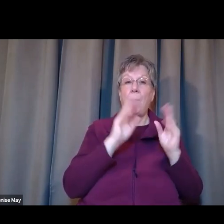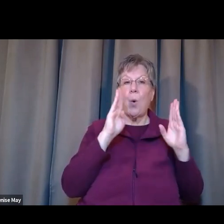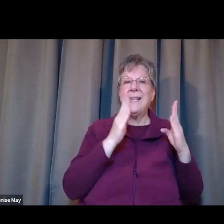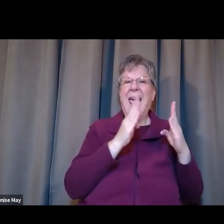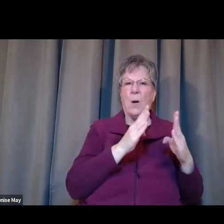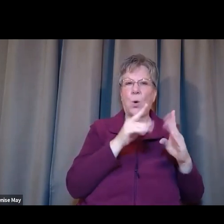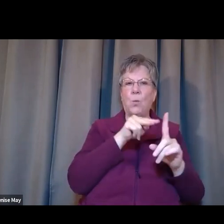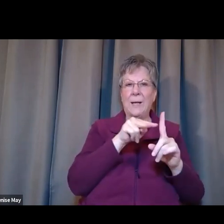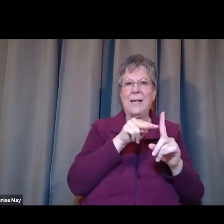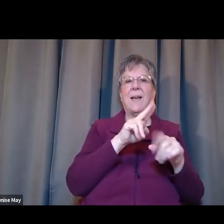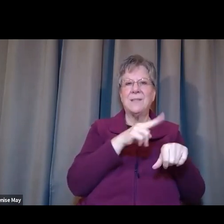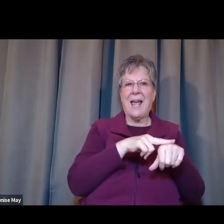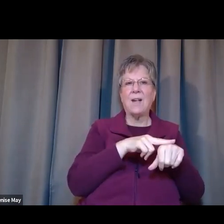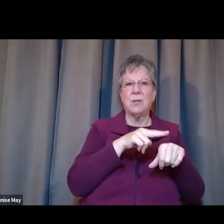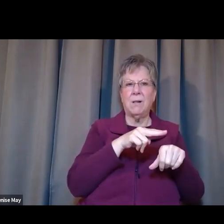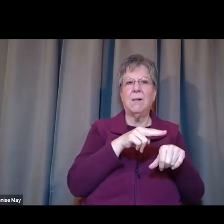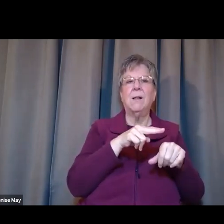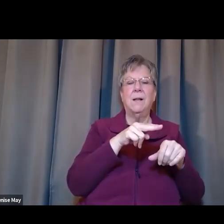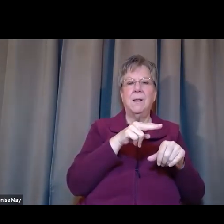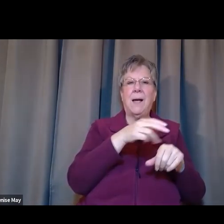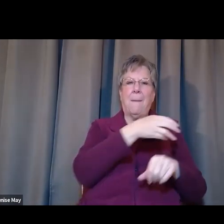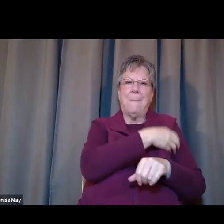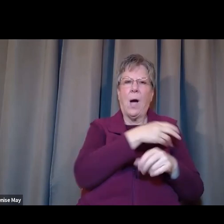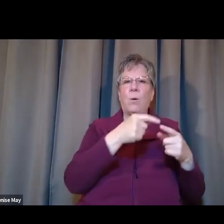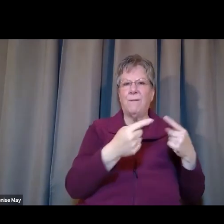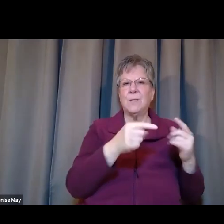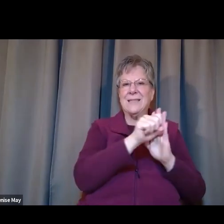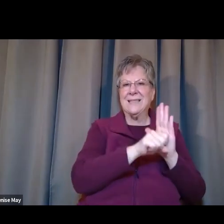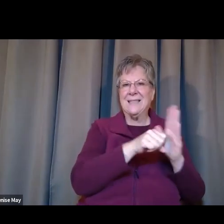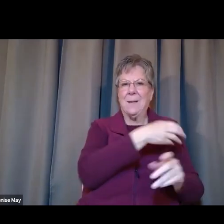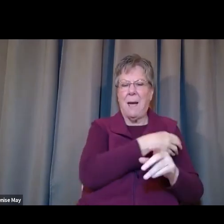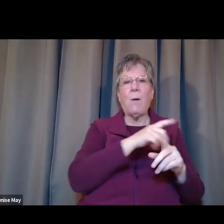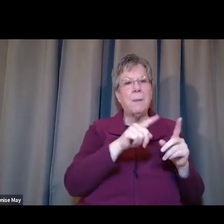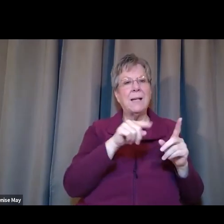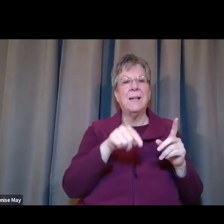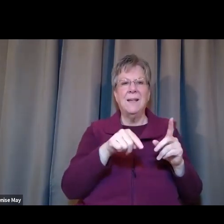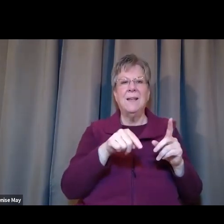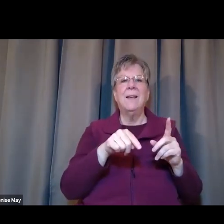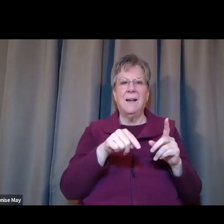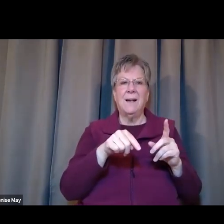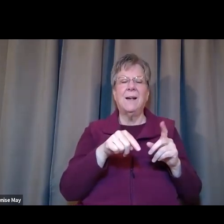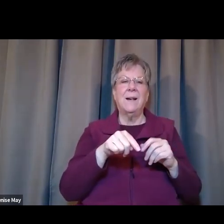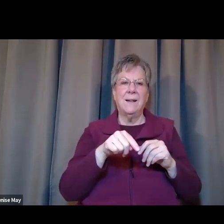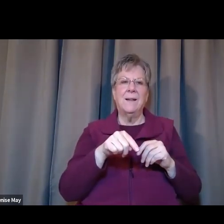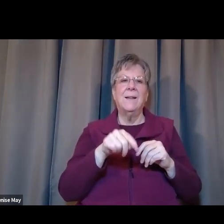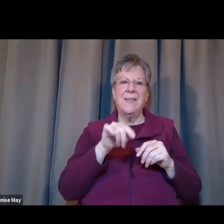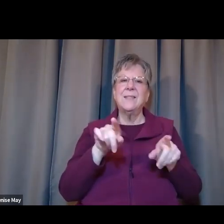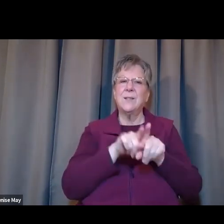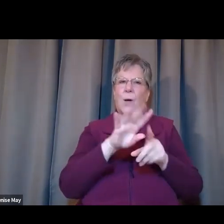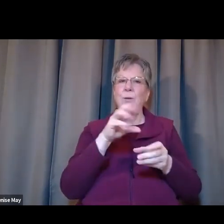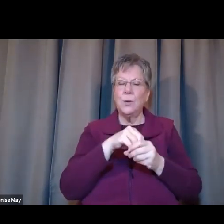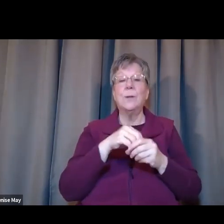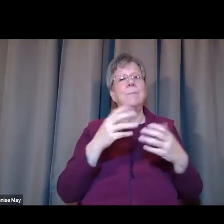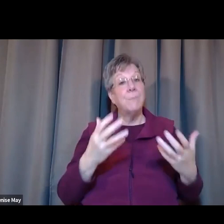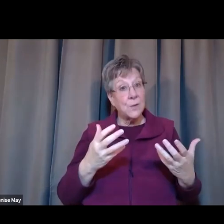of national power vis-a-vis state power. That's, I think, true. But certainly this political calculation sort of goes into it. So you